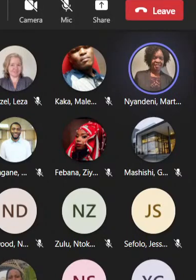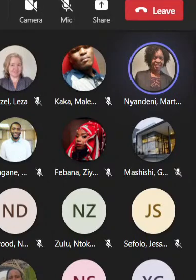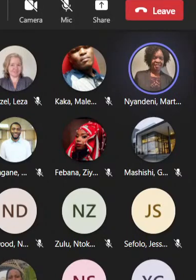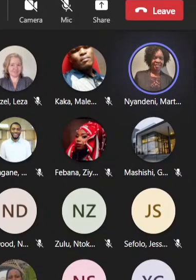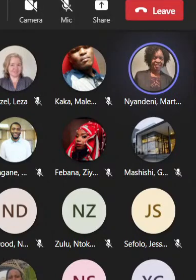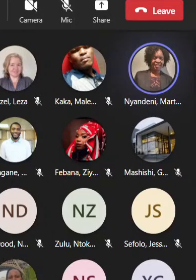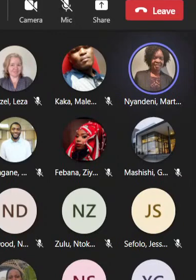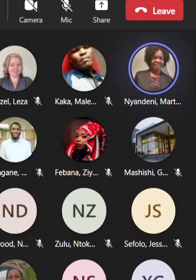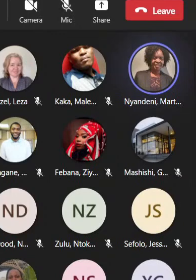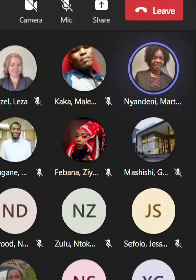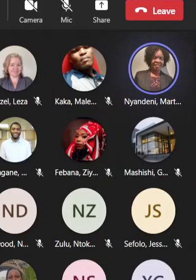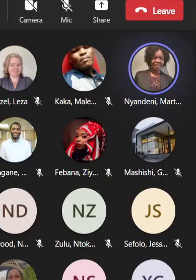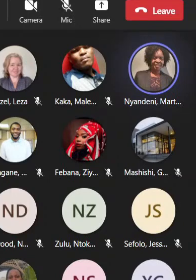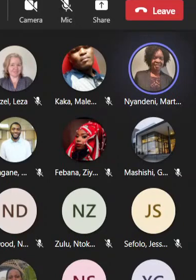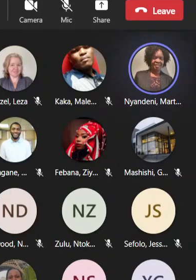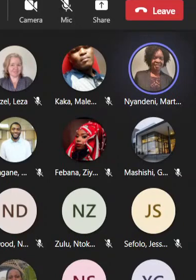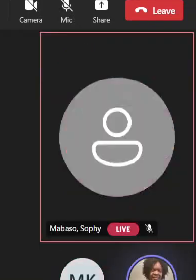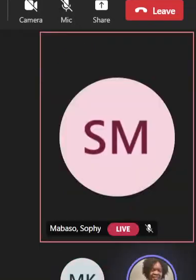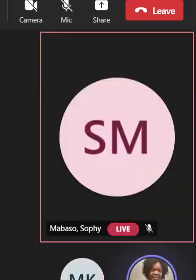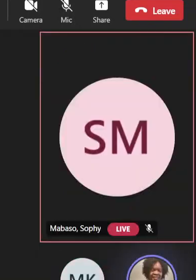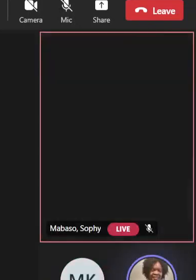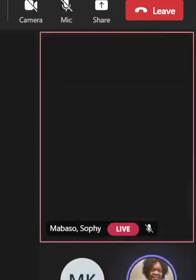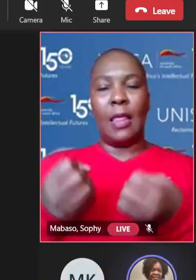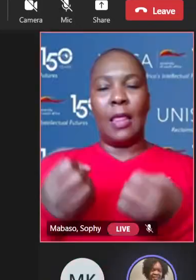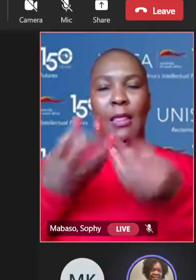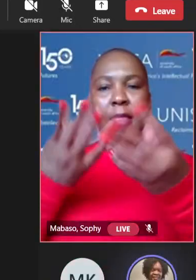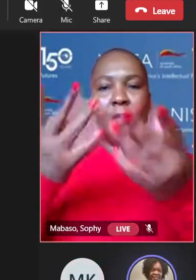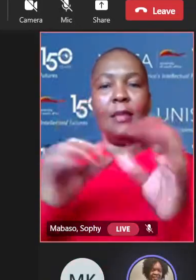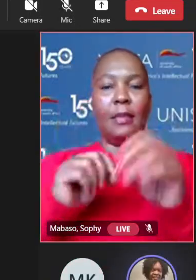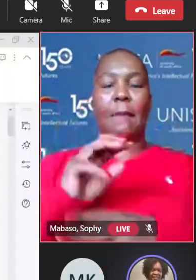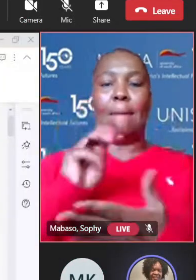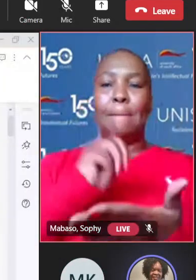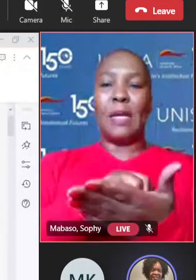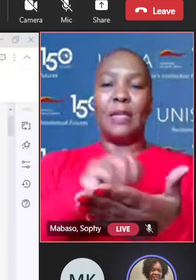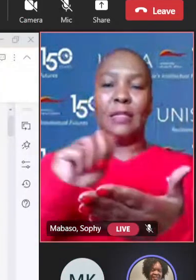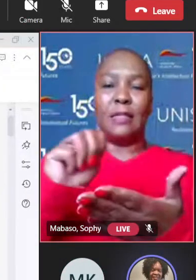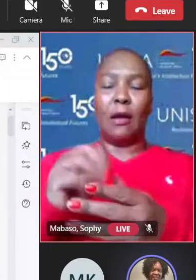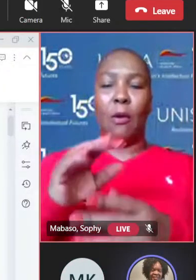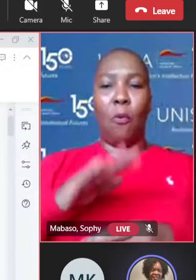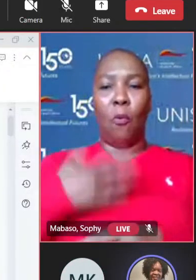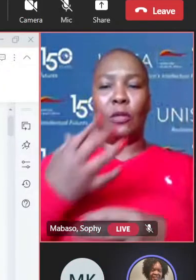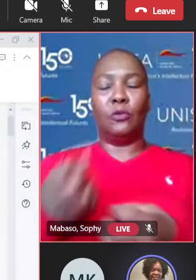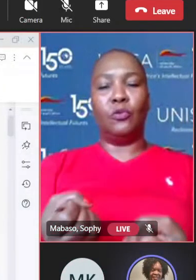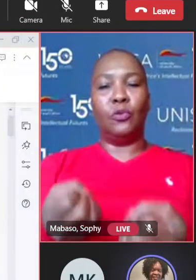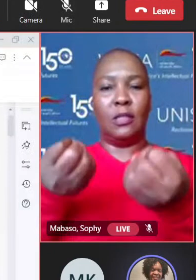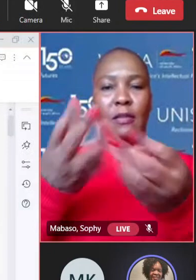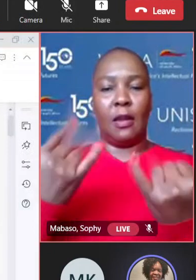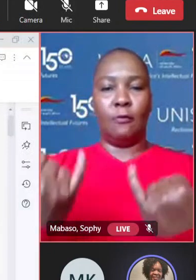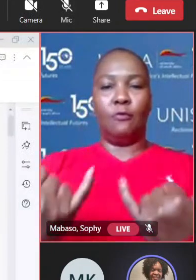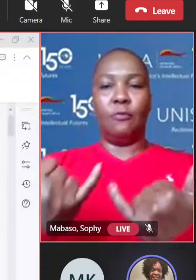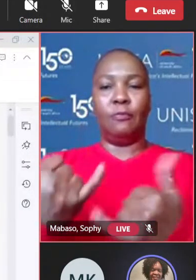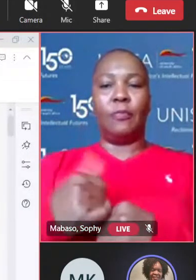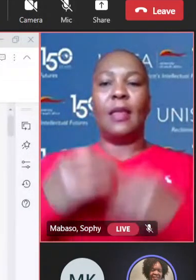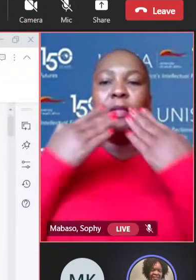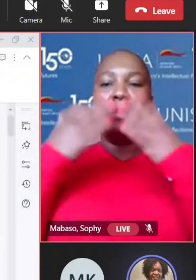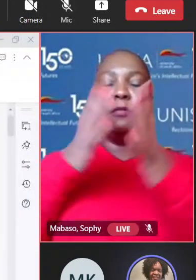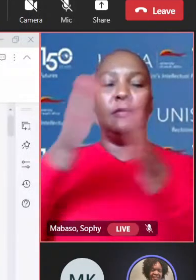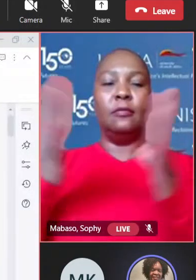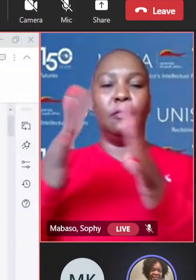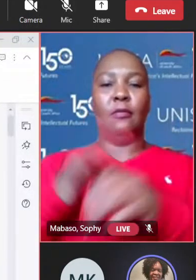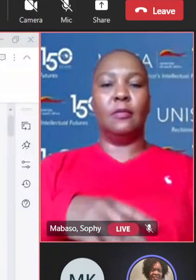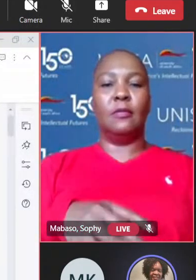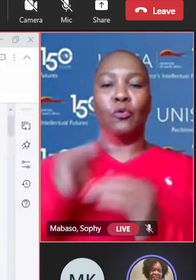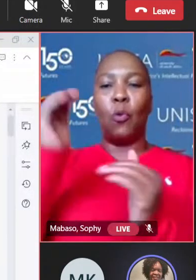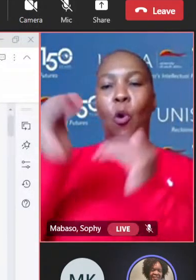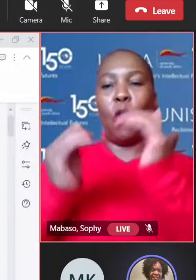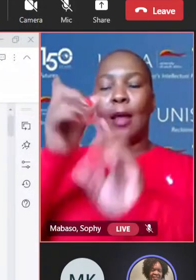can hear, can deliver the message that I'm supposed to deliver for today. Thank you very much to the organizers